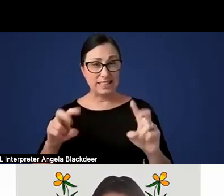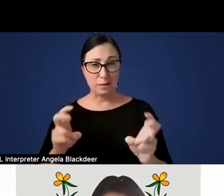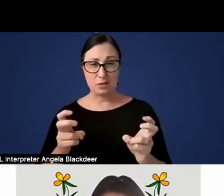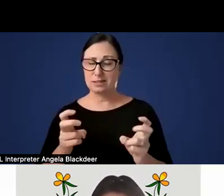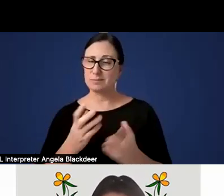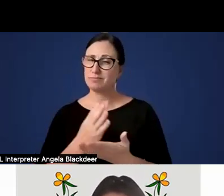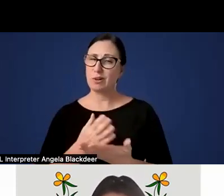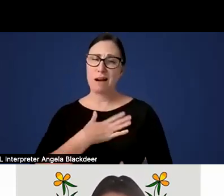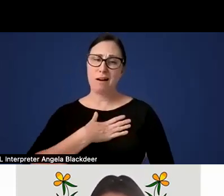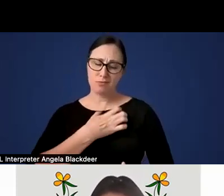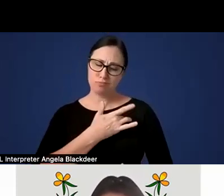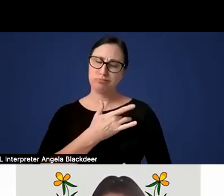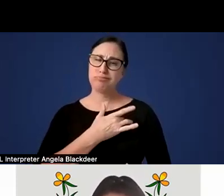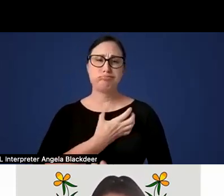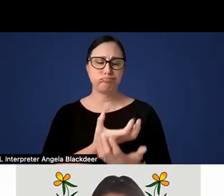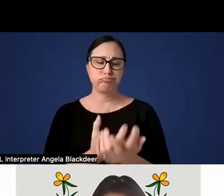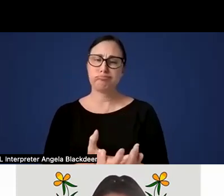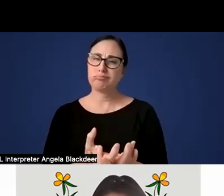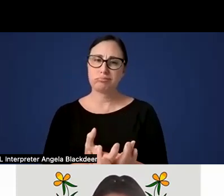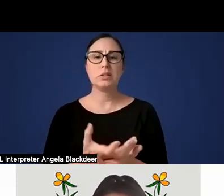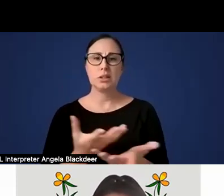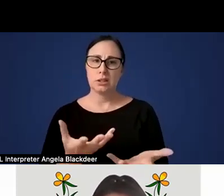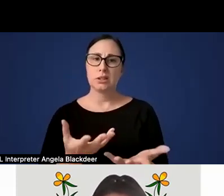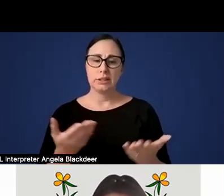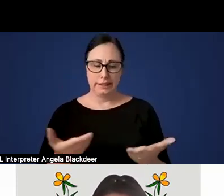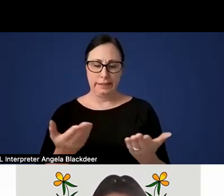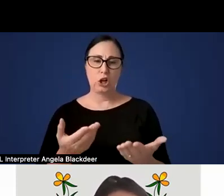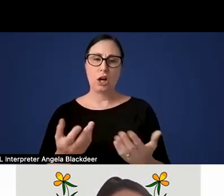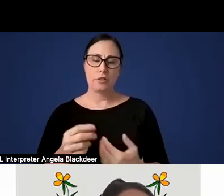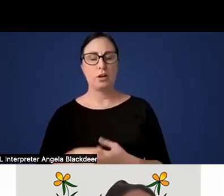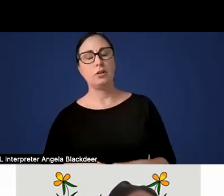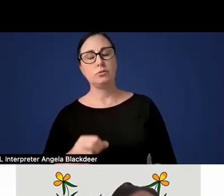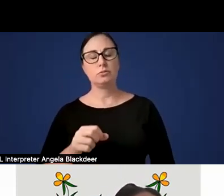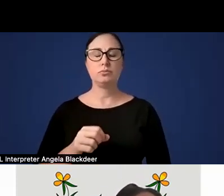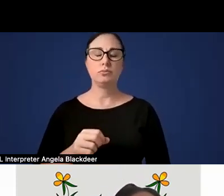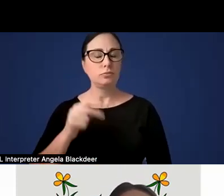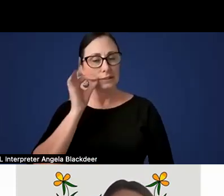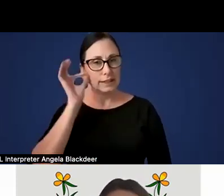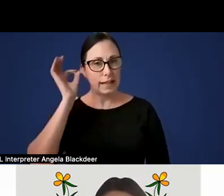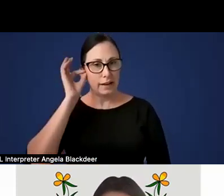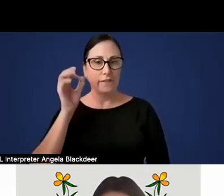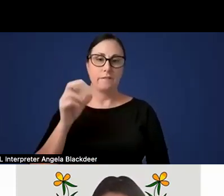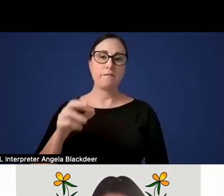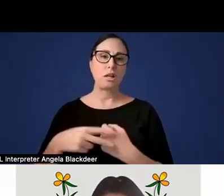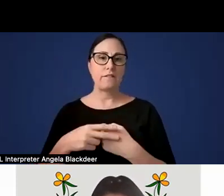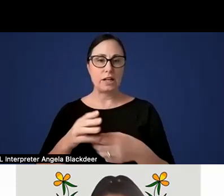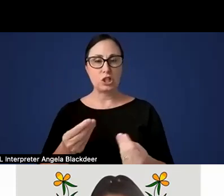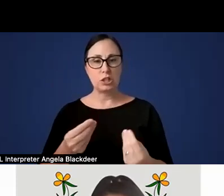Um, we, on Rosebud Reservation, we've had a really high suicide rate